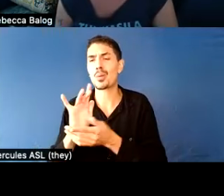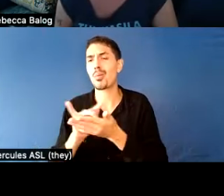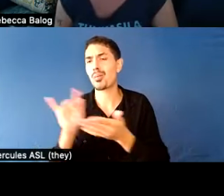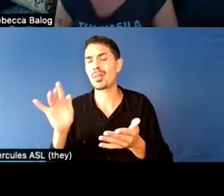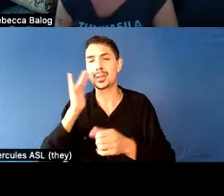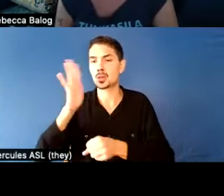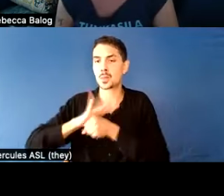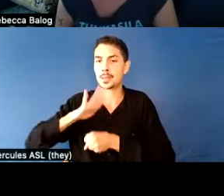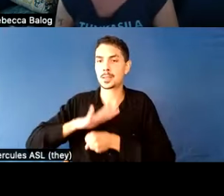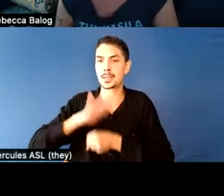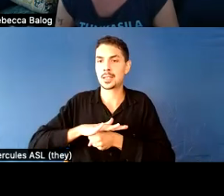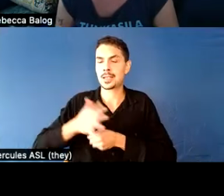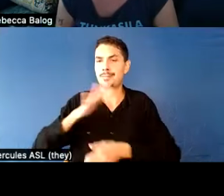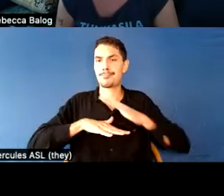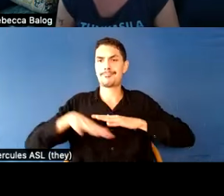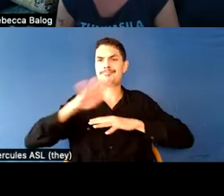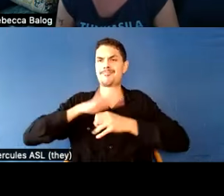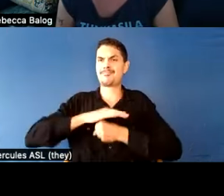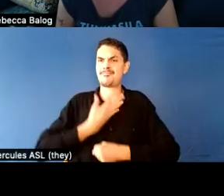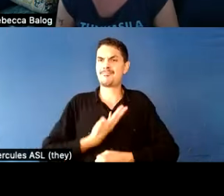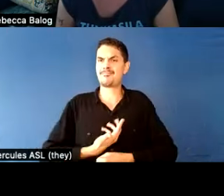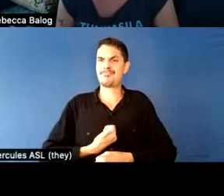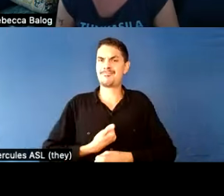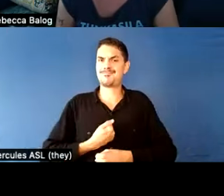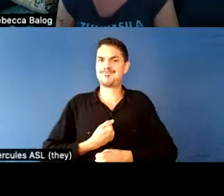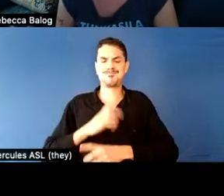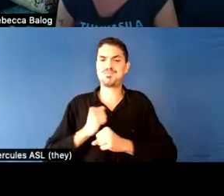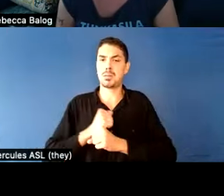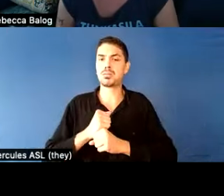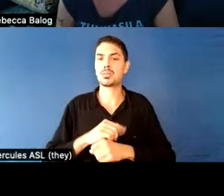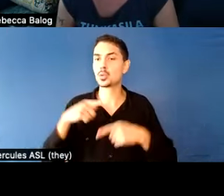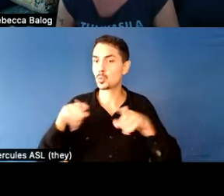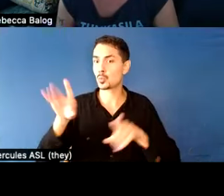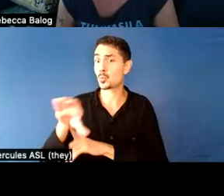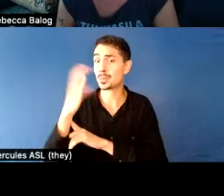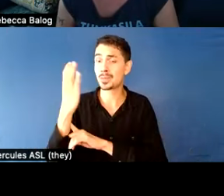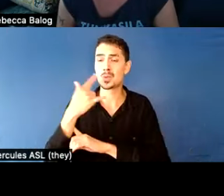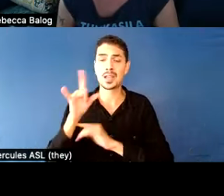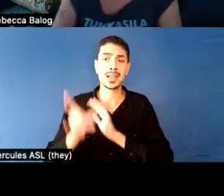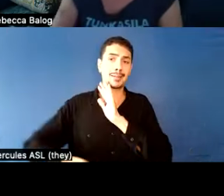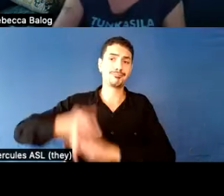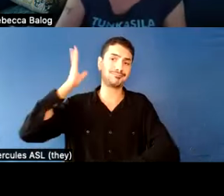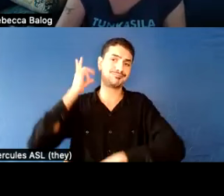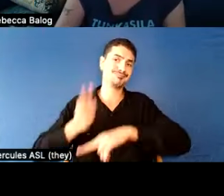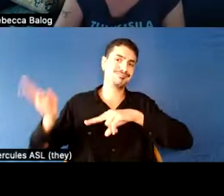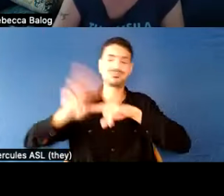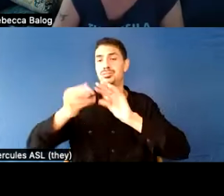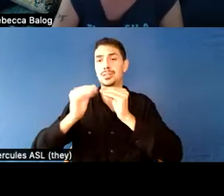stressors and at Christmas time too really elevated the numbers and